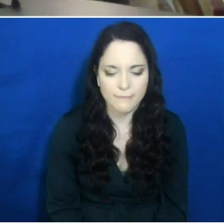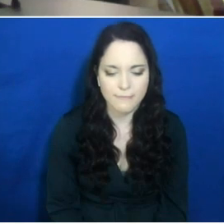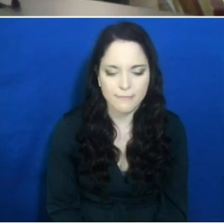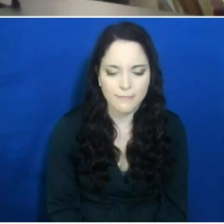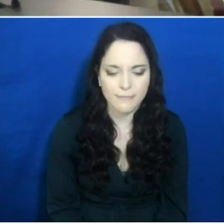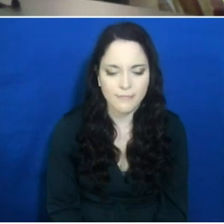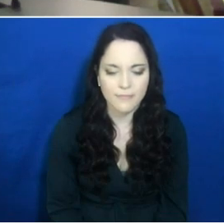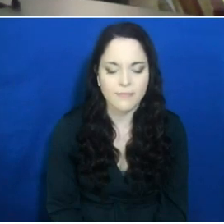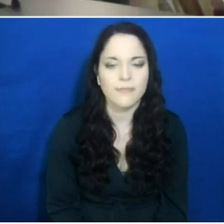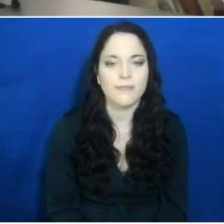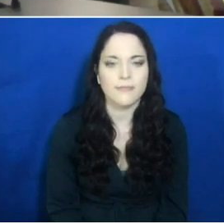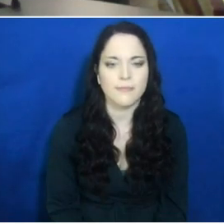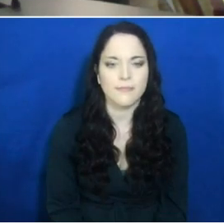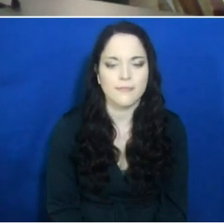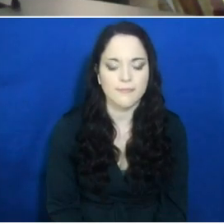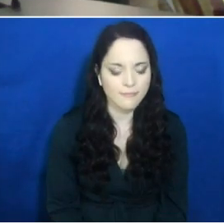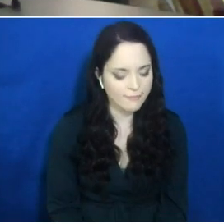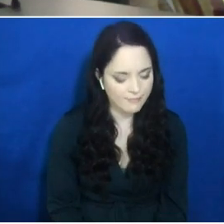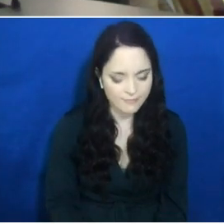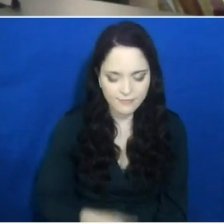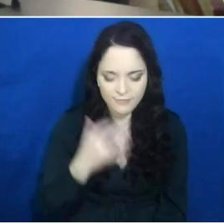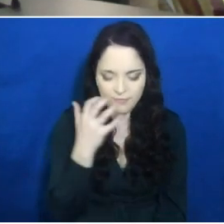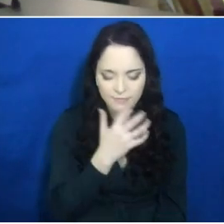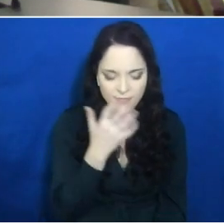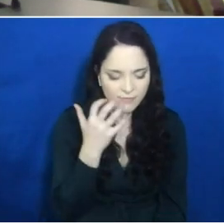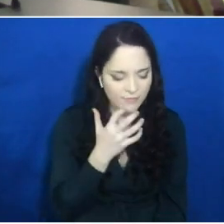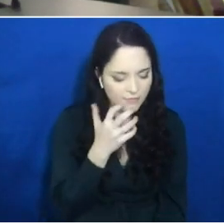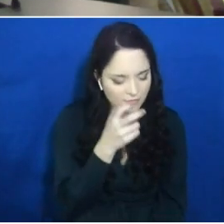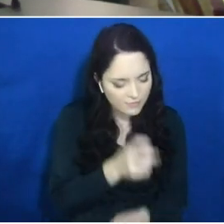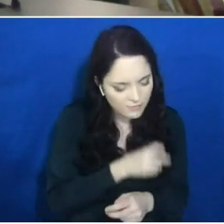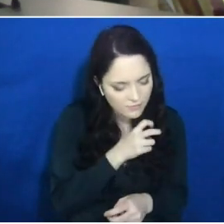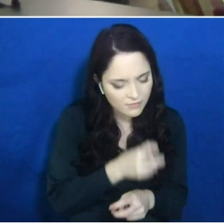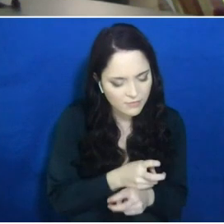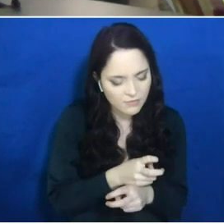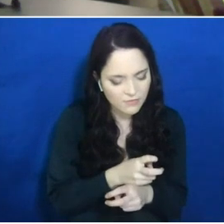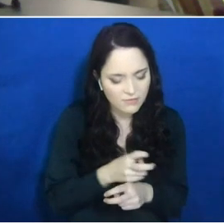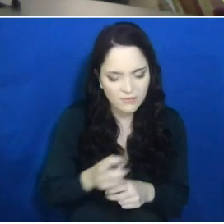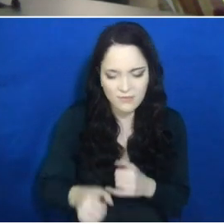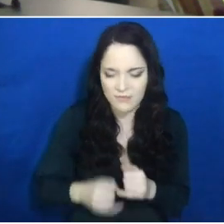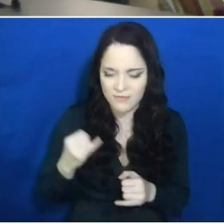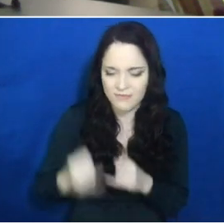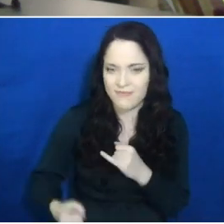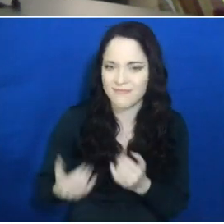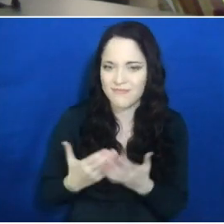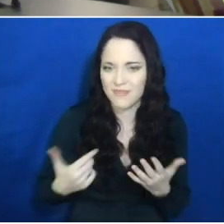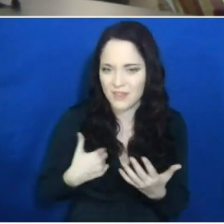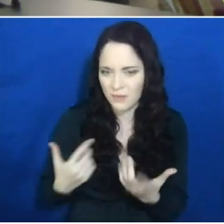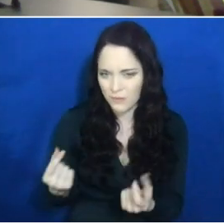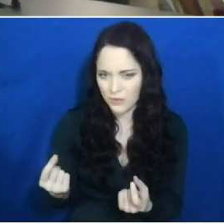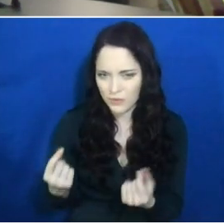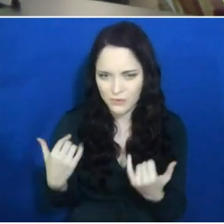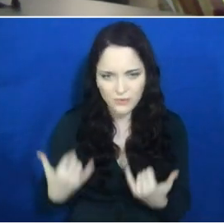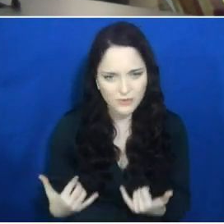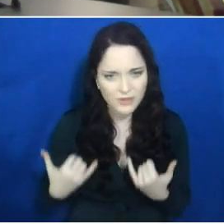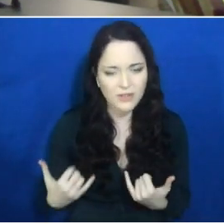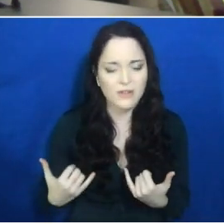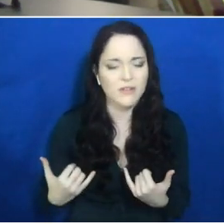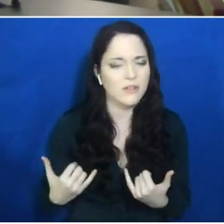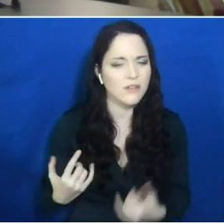hardest thing to give away and the last thing on your mind today. It always goes to those who